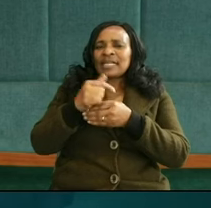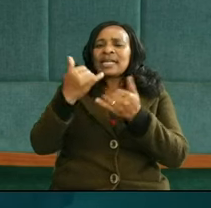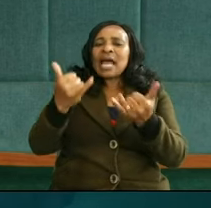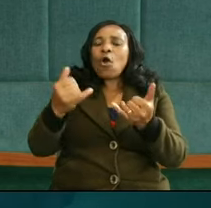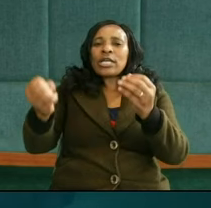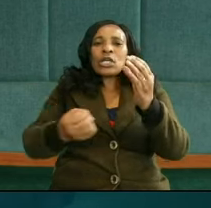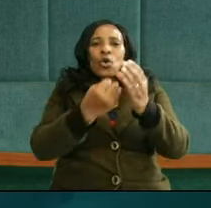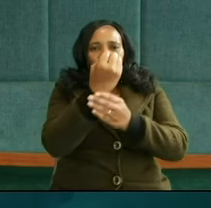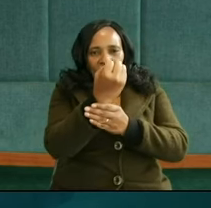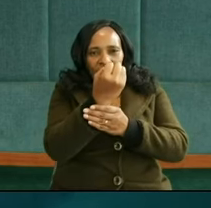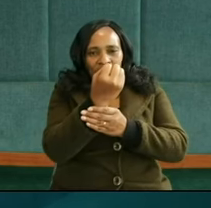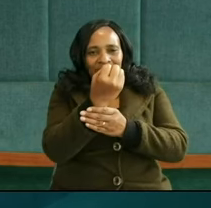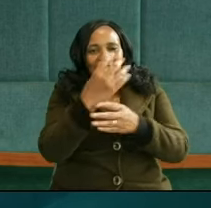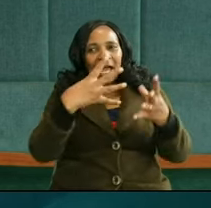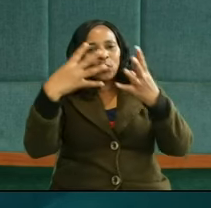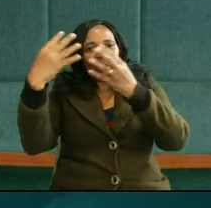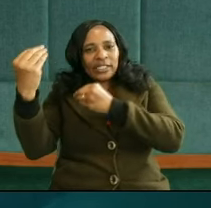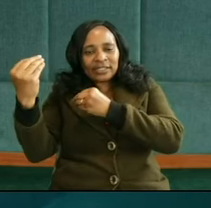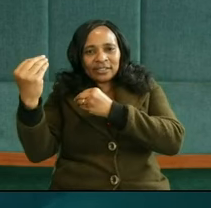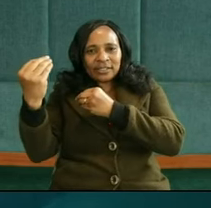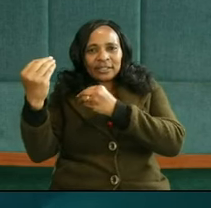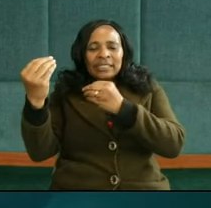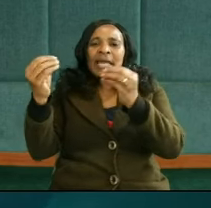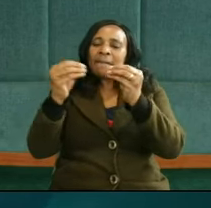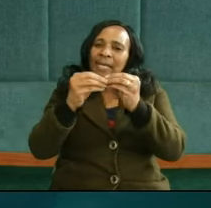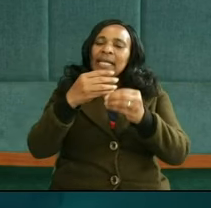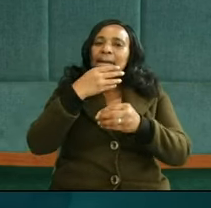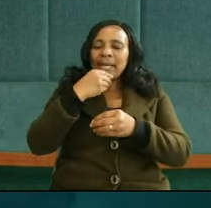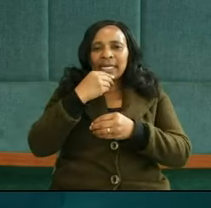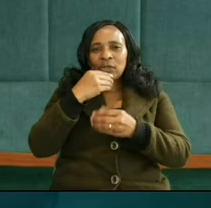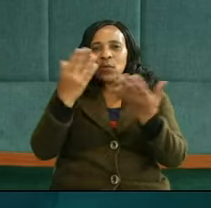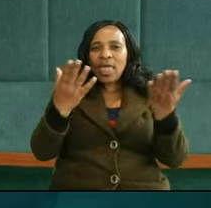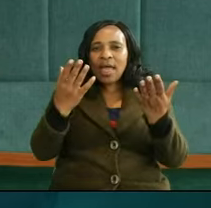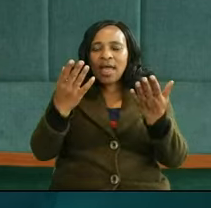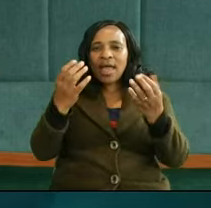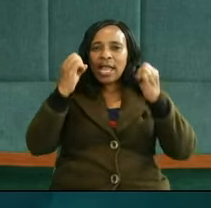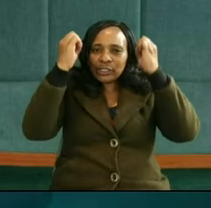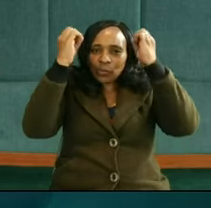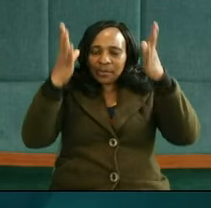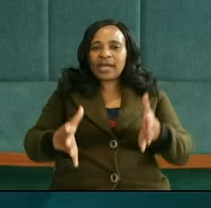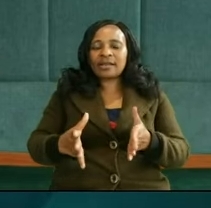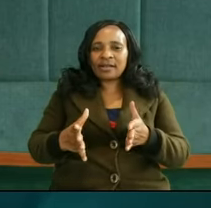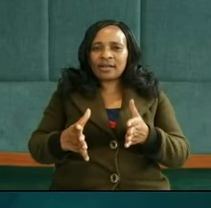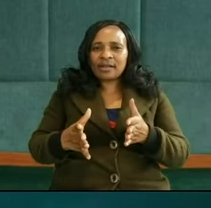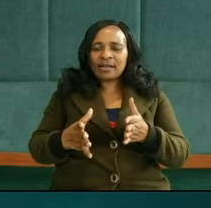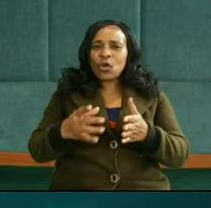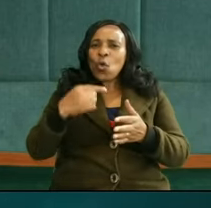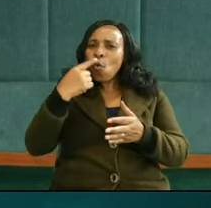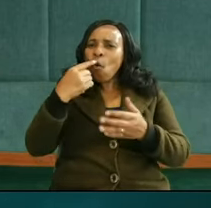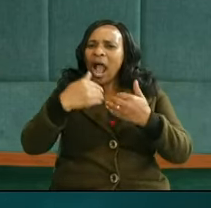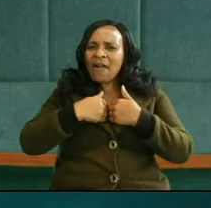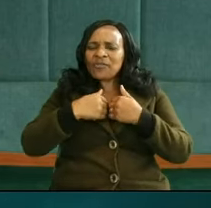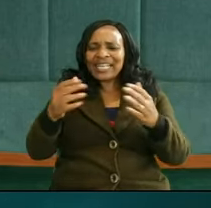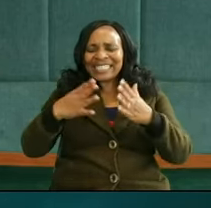arose and went. And behold, a man of Ethiopia, eunuch of great authority,